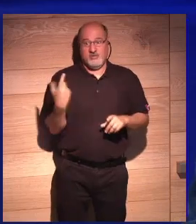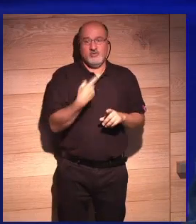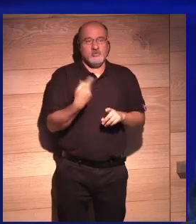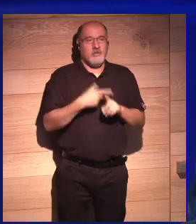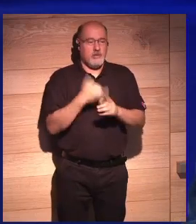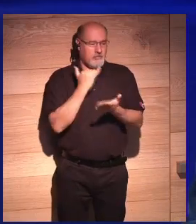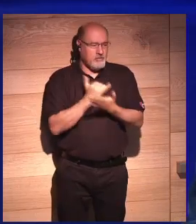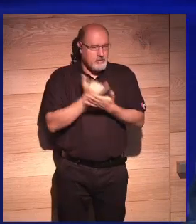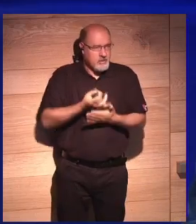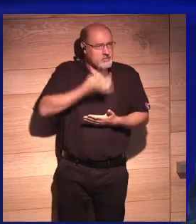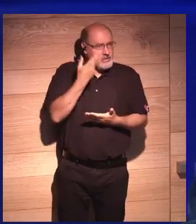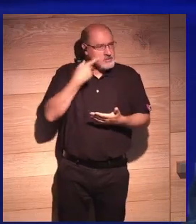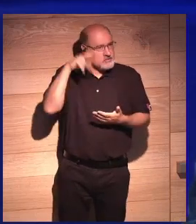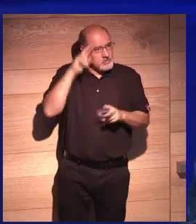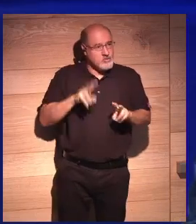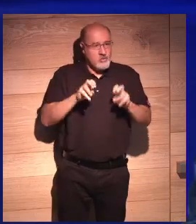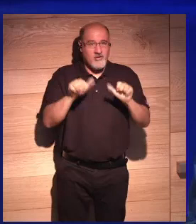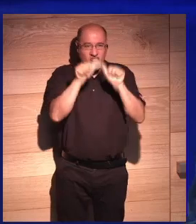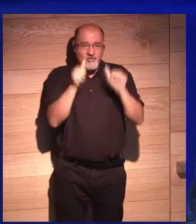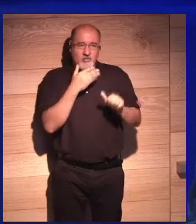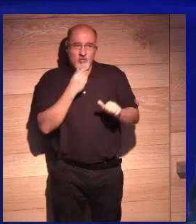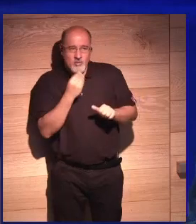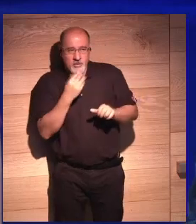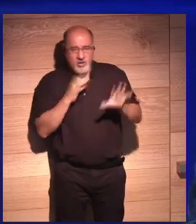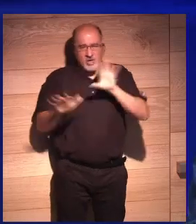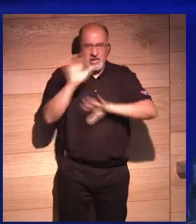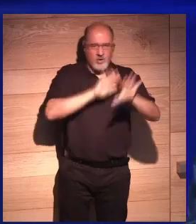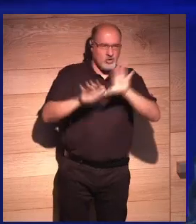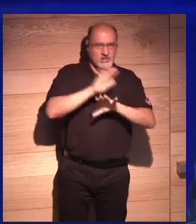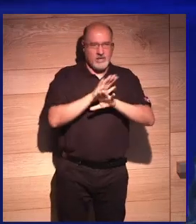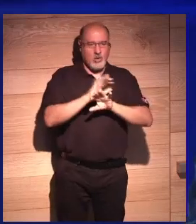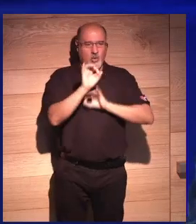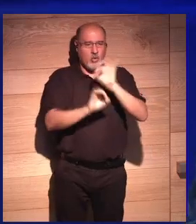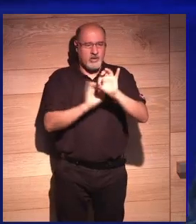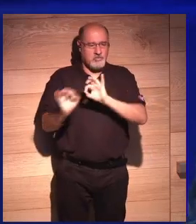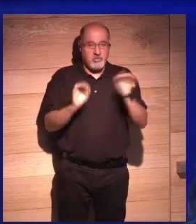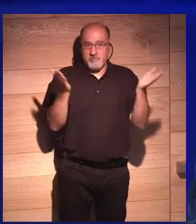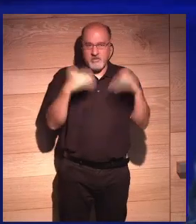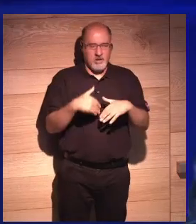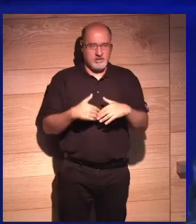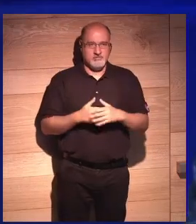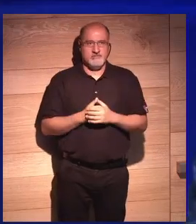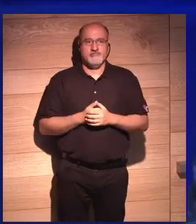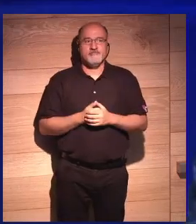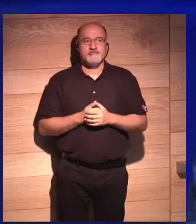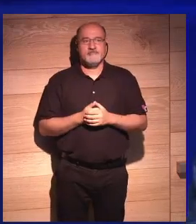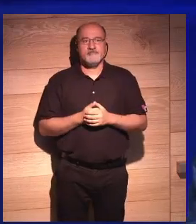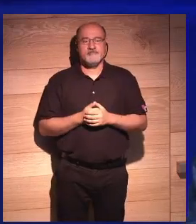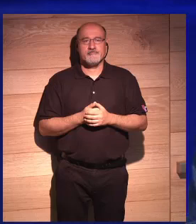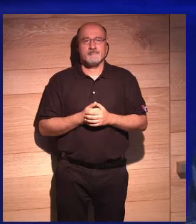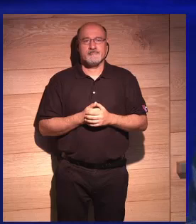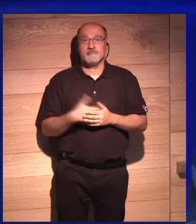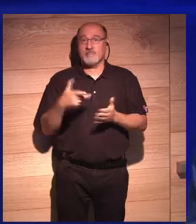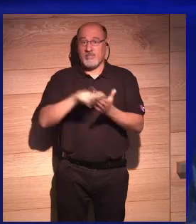are participating there. We are experiencing many things in a very beautiful and chaotic way.